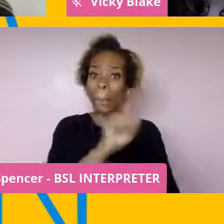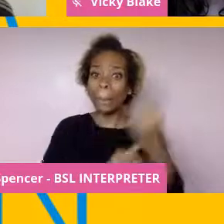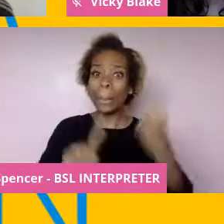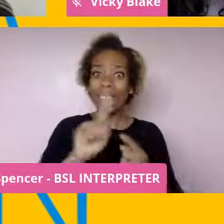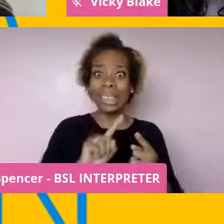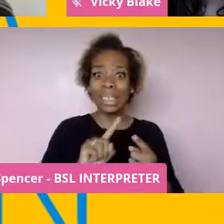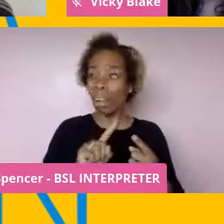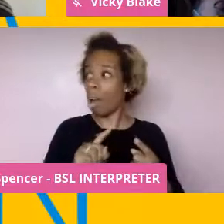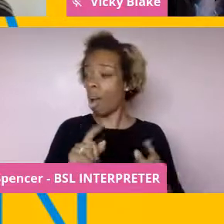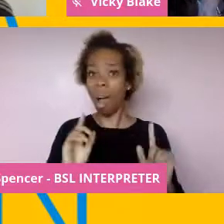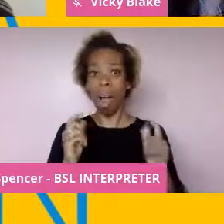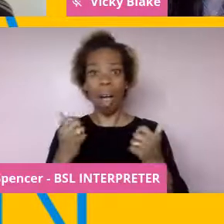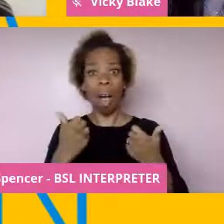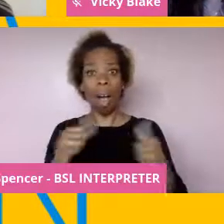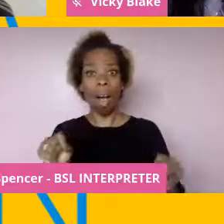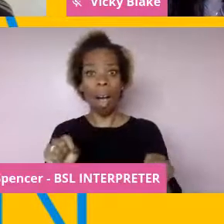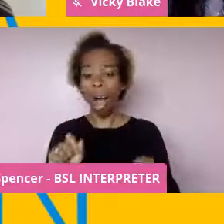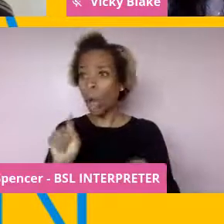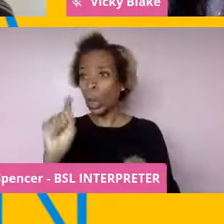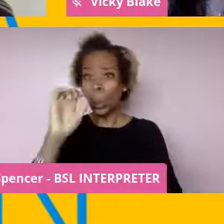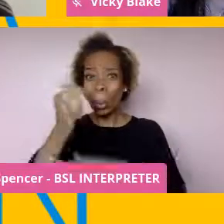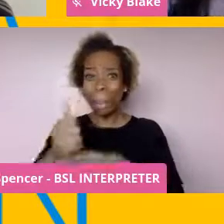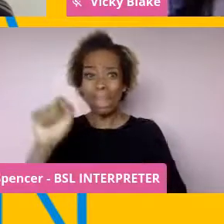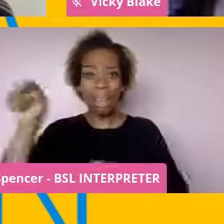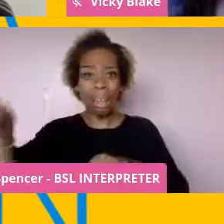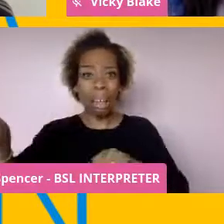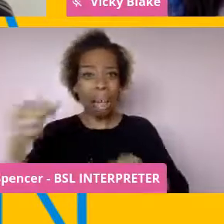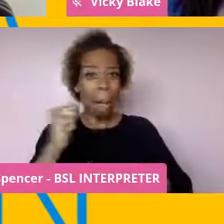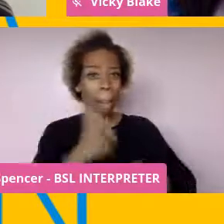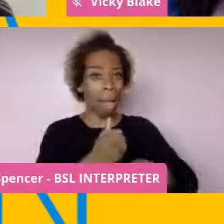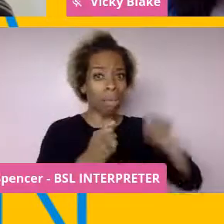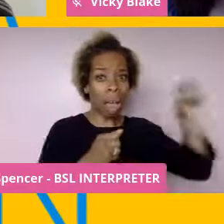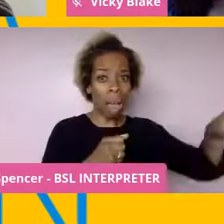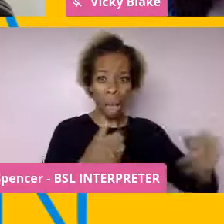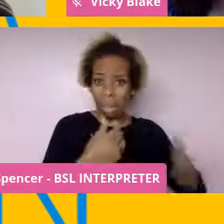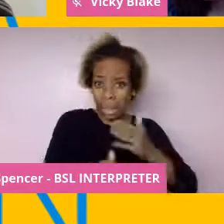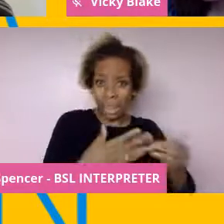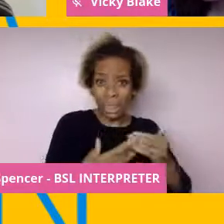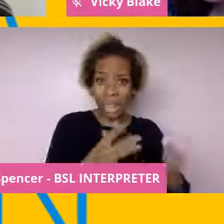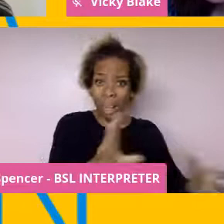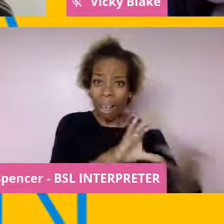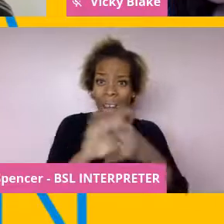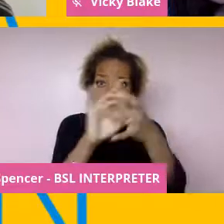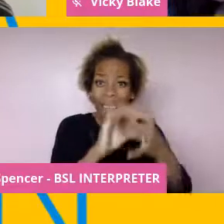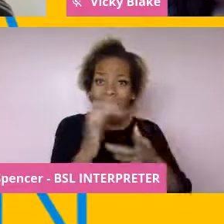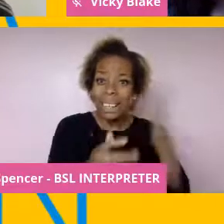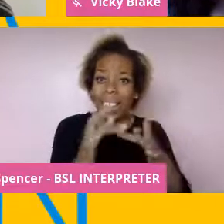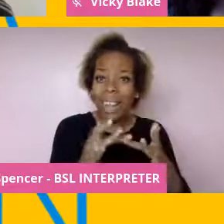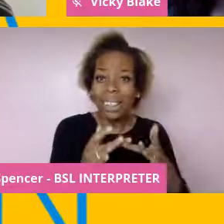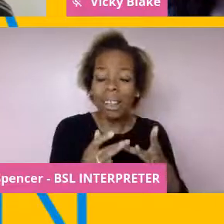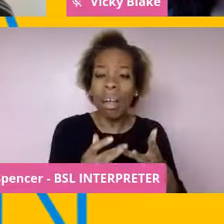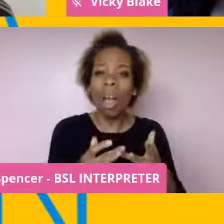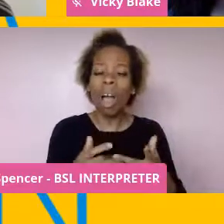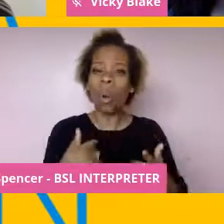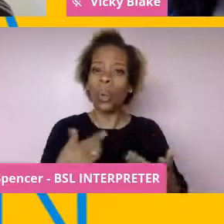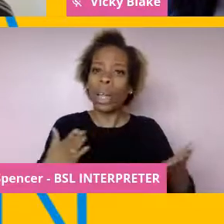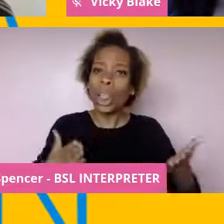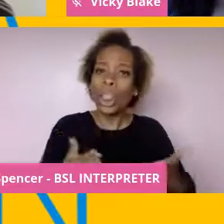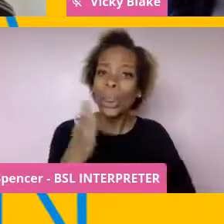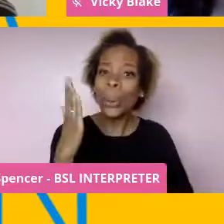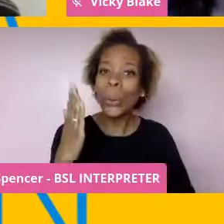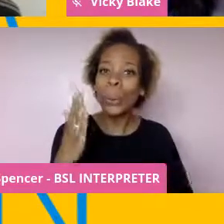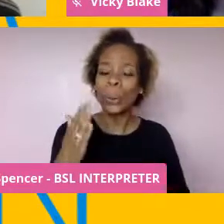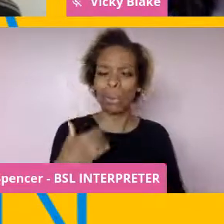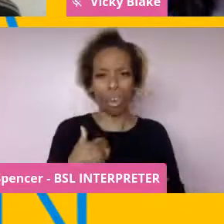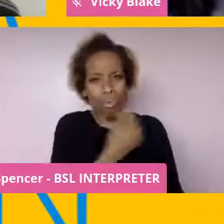geographical problem I spoke about of trying to get people from the East End and the West End and the South and North of London has been surmounted in some ways by having regular